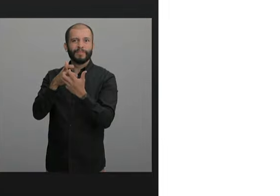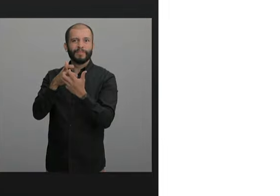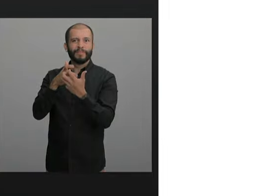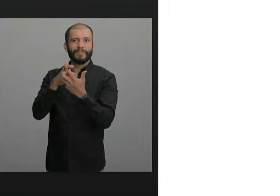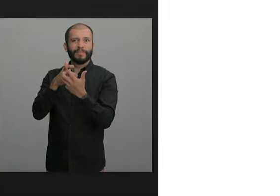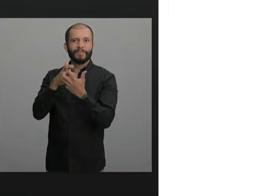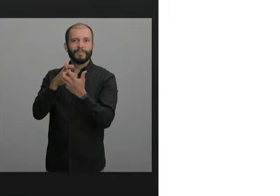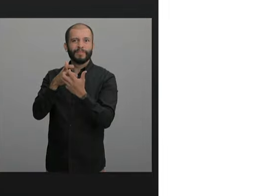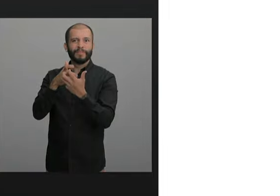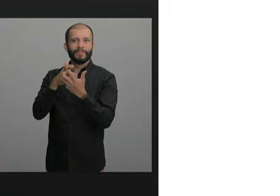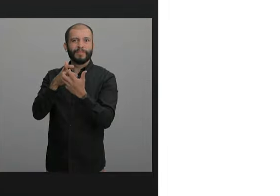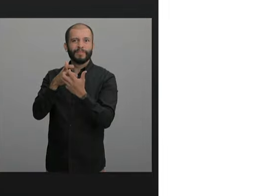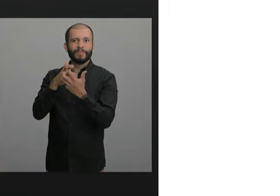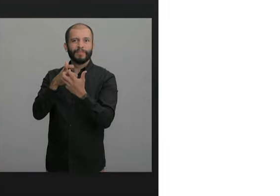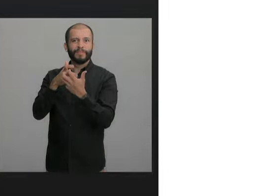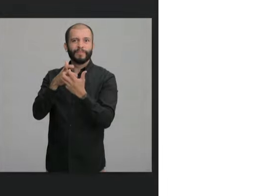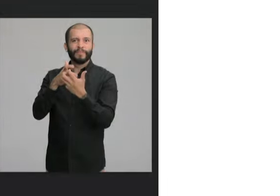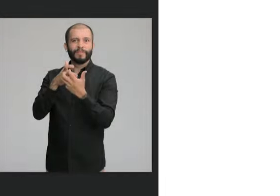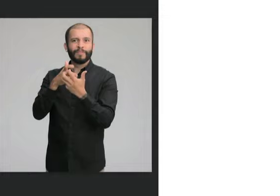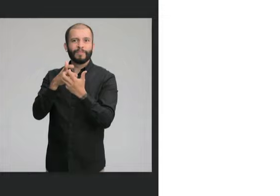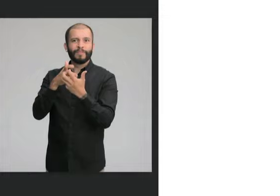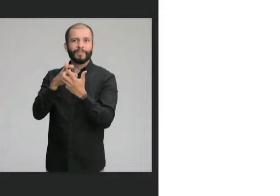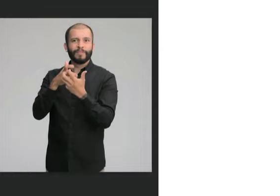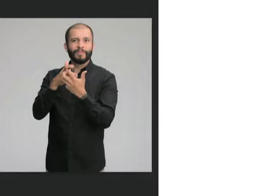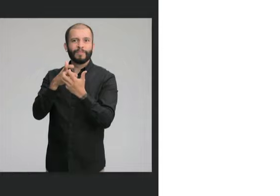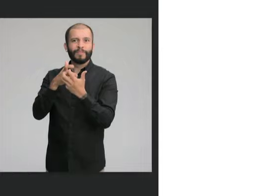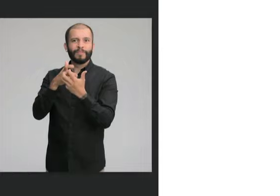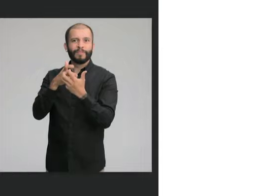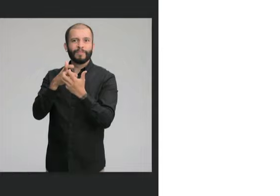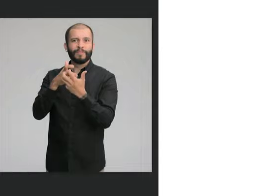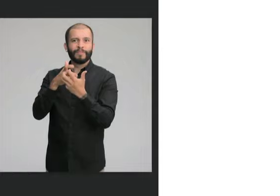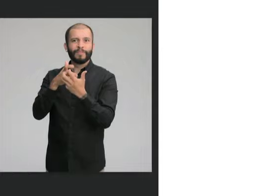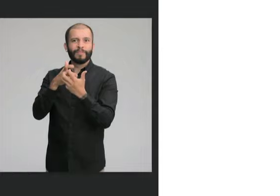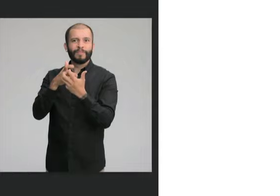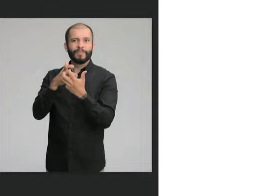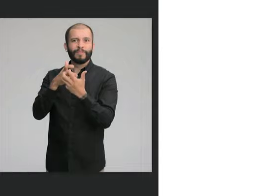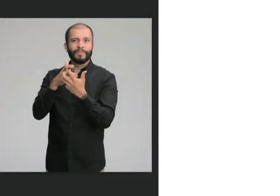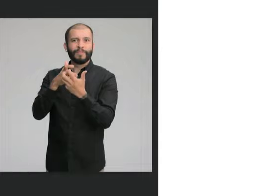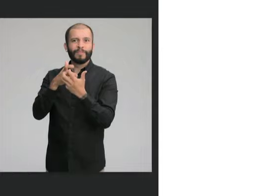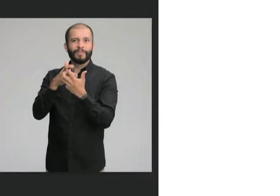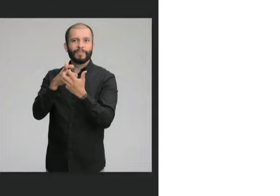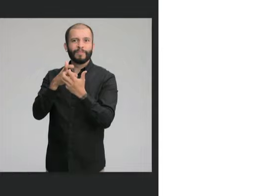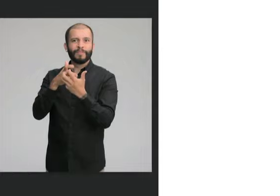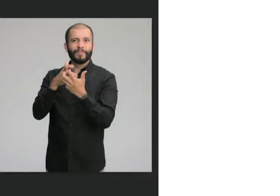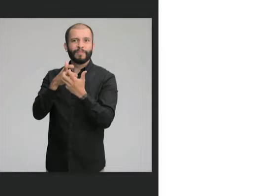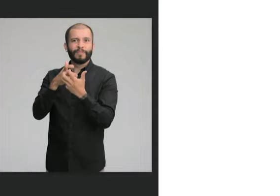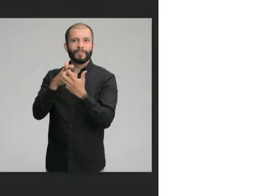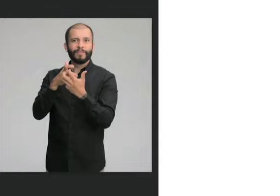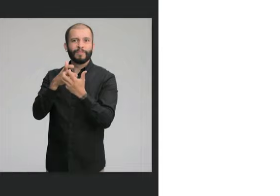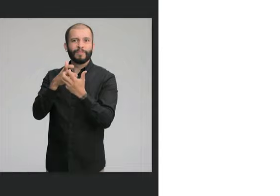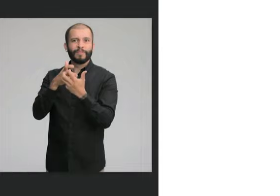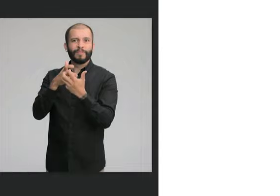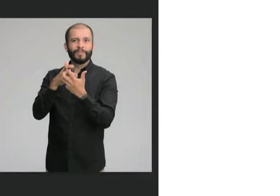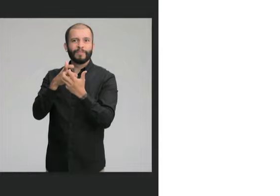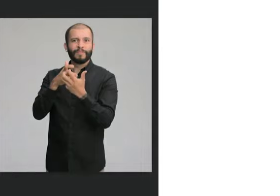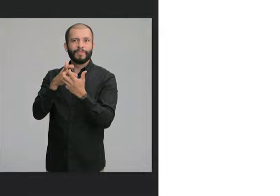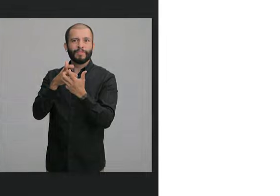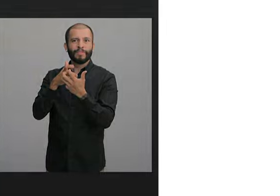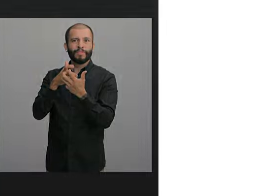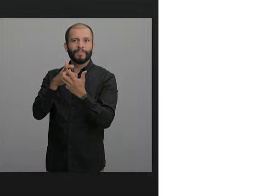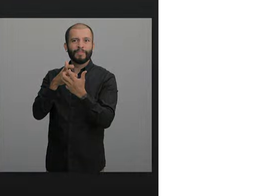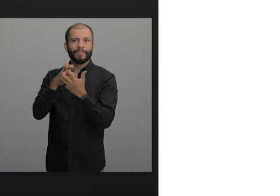that the normal iPhone 14 is like, it's great for pro gamers. And this one, they're just like, it's great for intensive games. Apparently, the 14 is